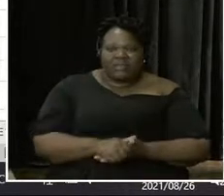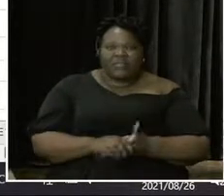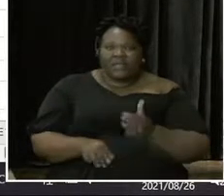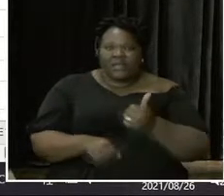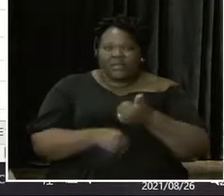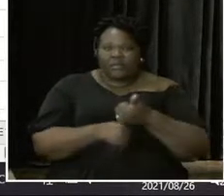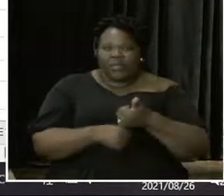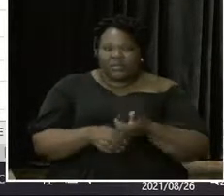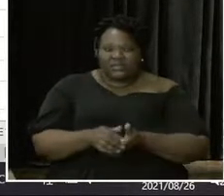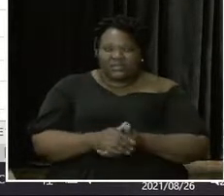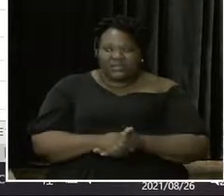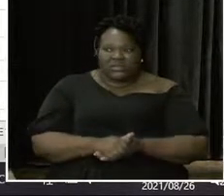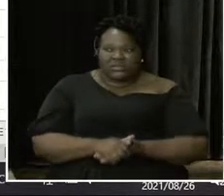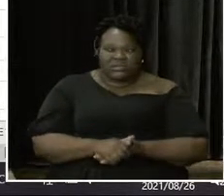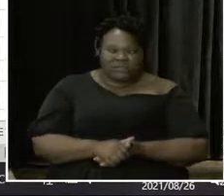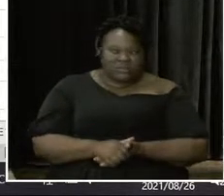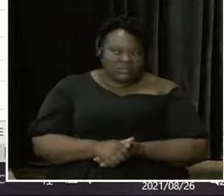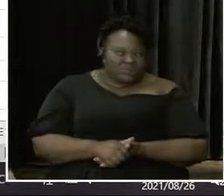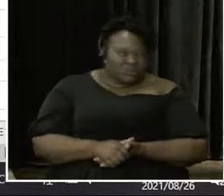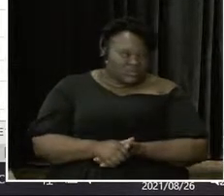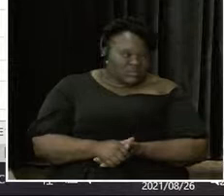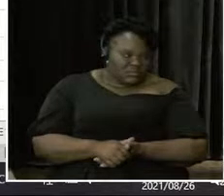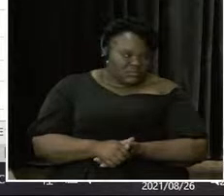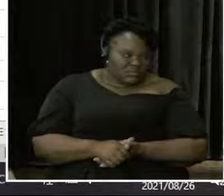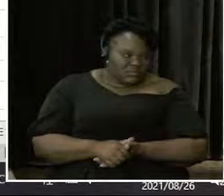Supports. ACDP supports.